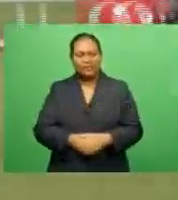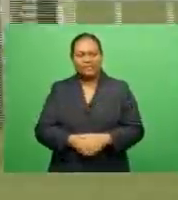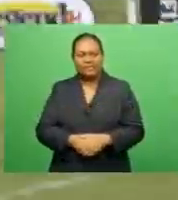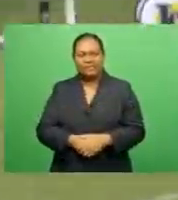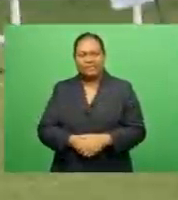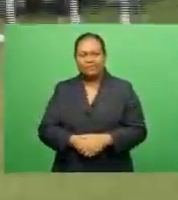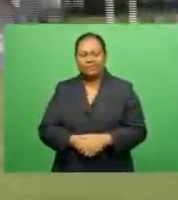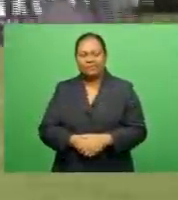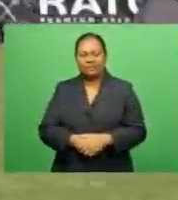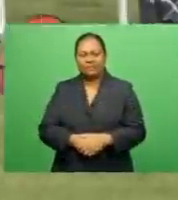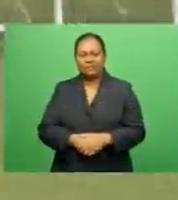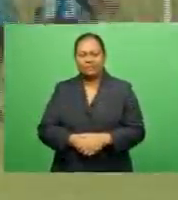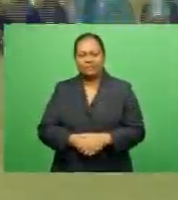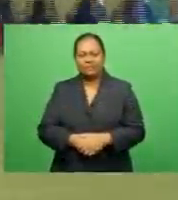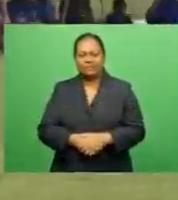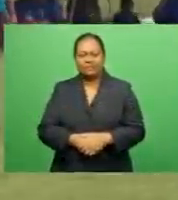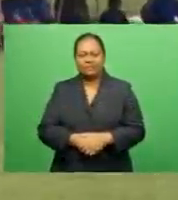be